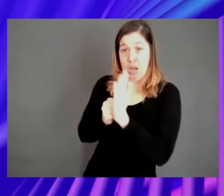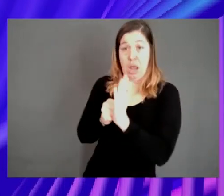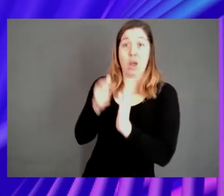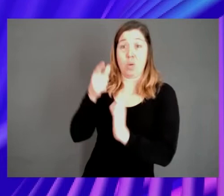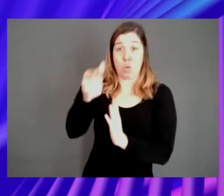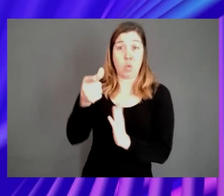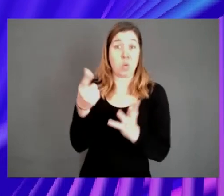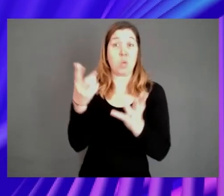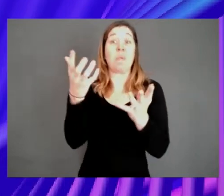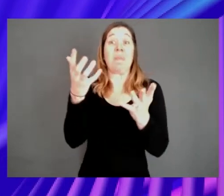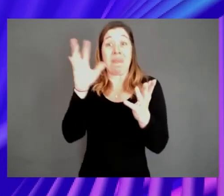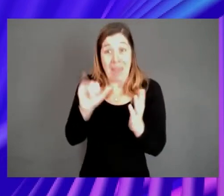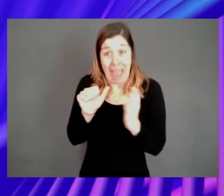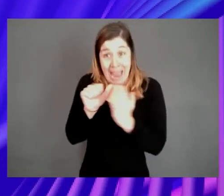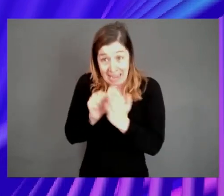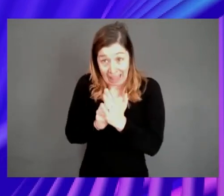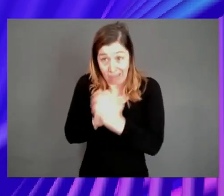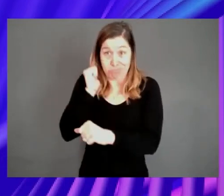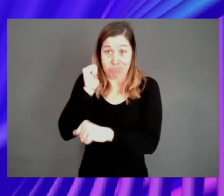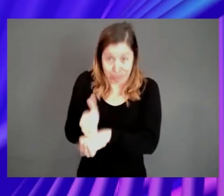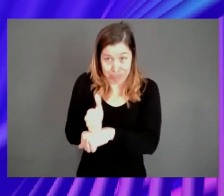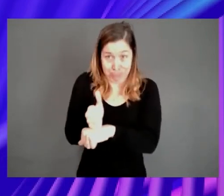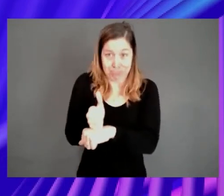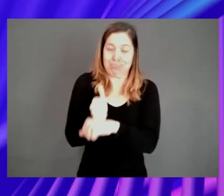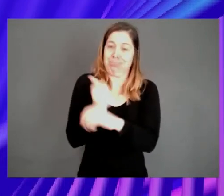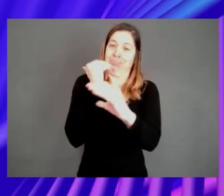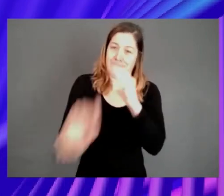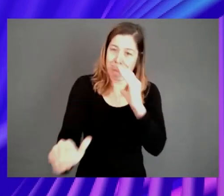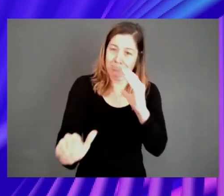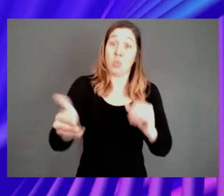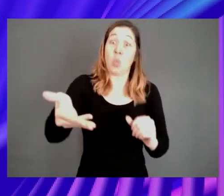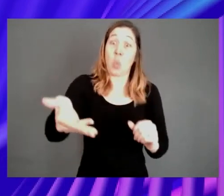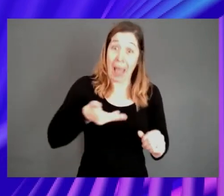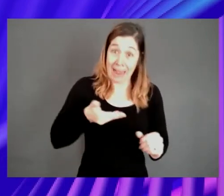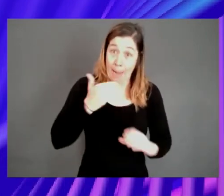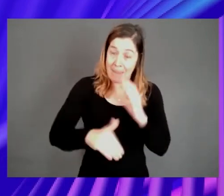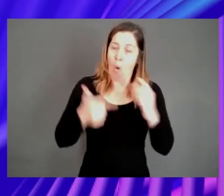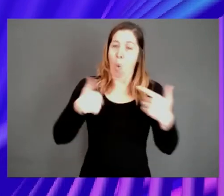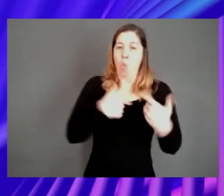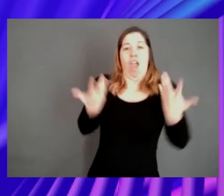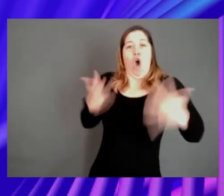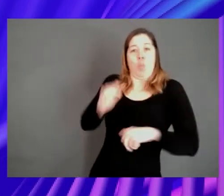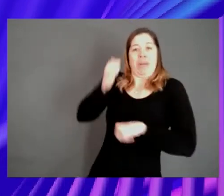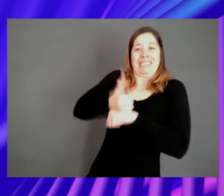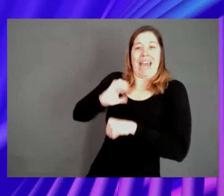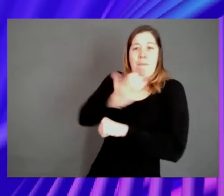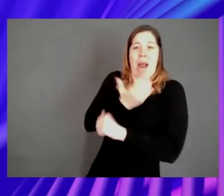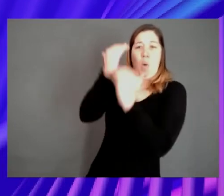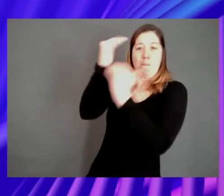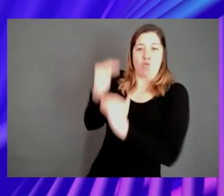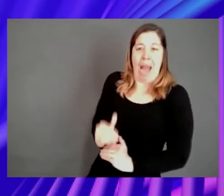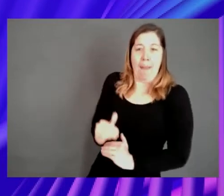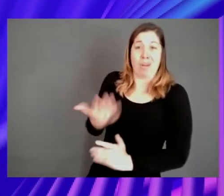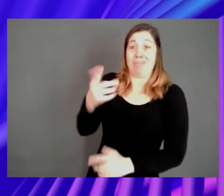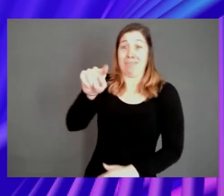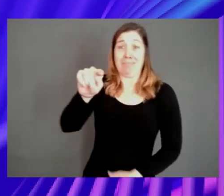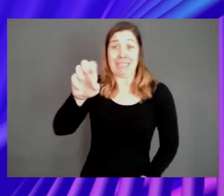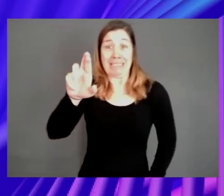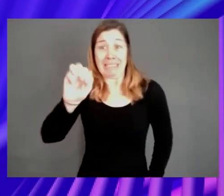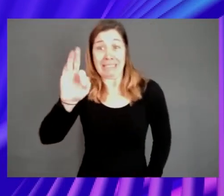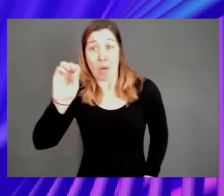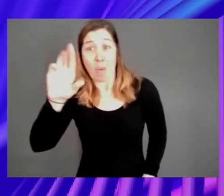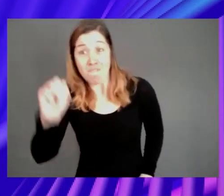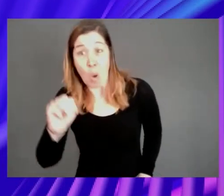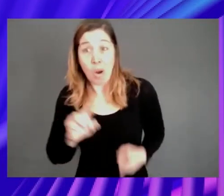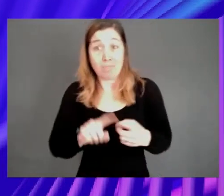is spun up and you get your welcome email, those guardrails are there. Right, and if you've got something, whether it be Terraform or CloudFormation based, that you want to